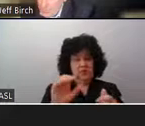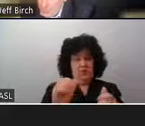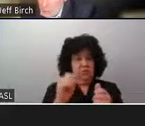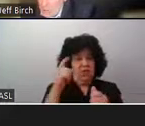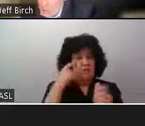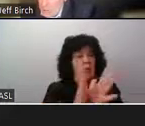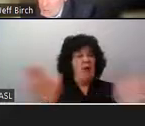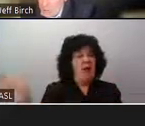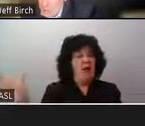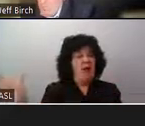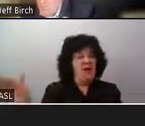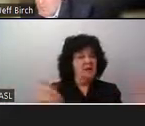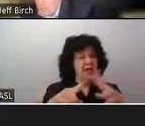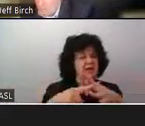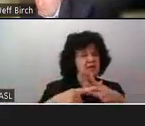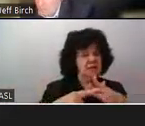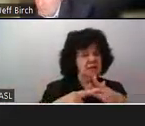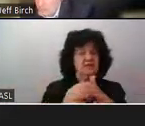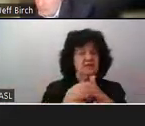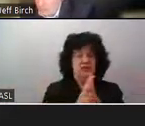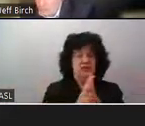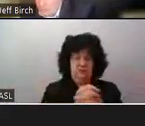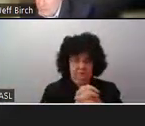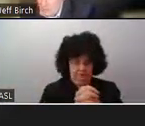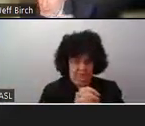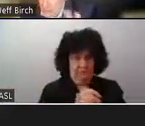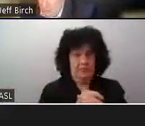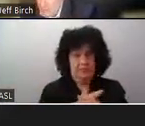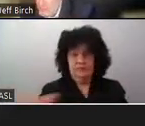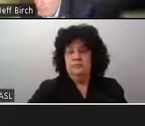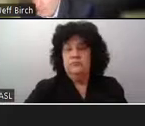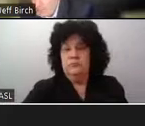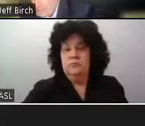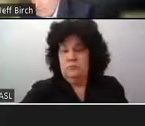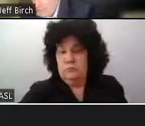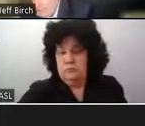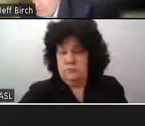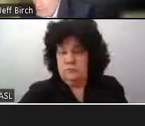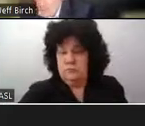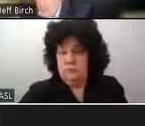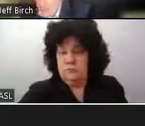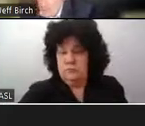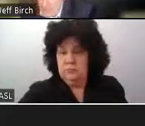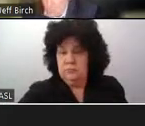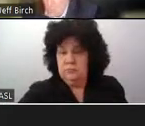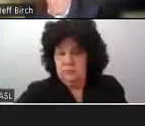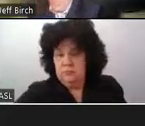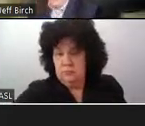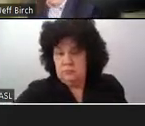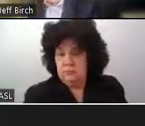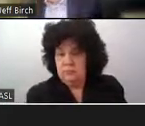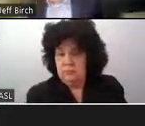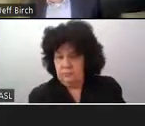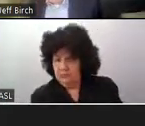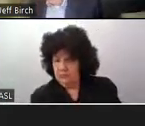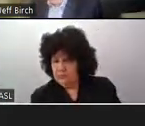is it reduces duplicative development efforts, because you have agency representation And so, you